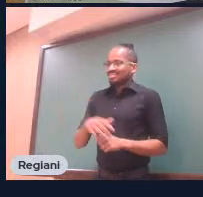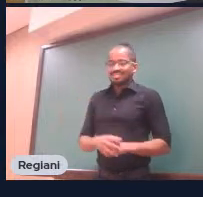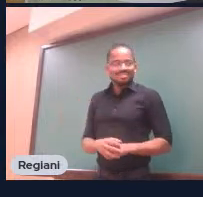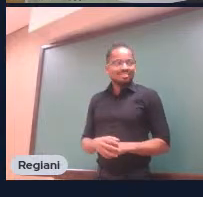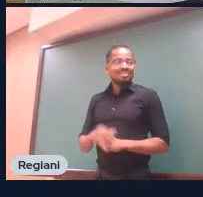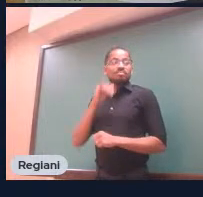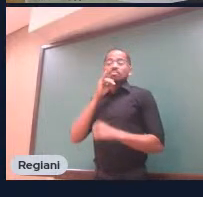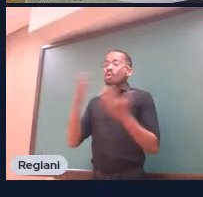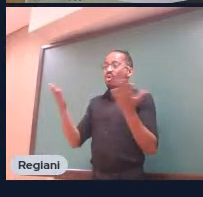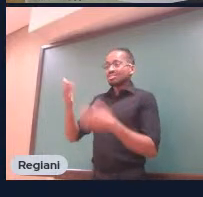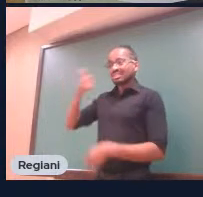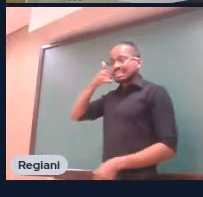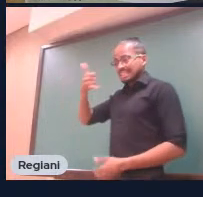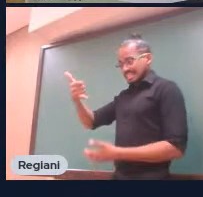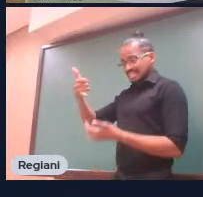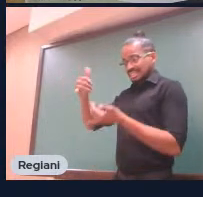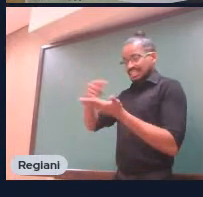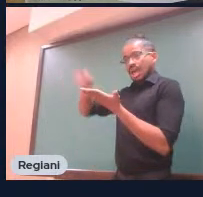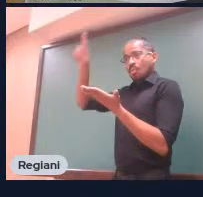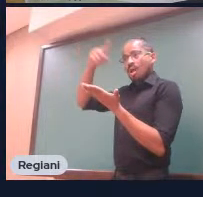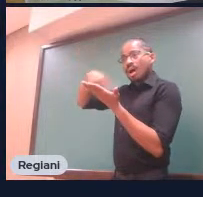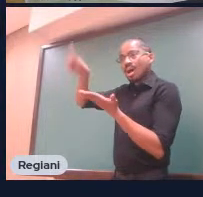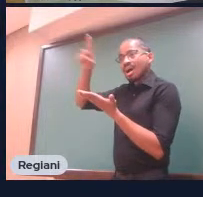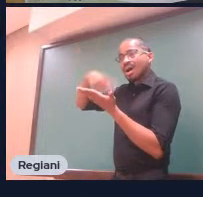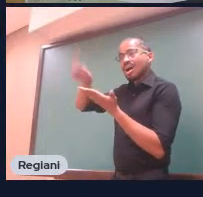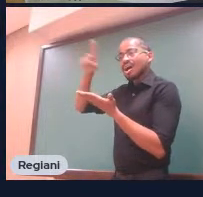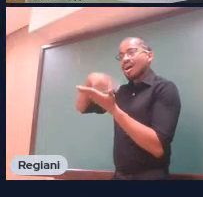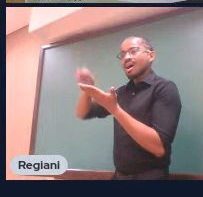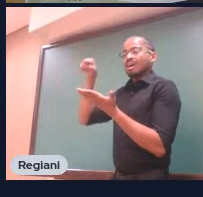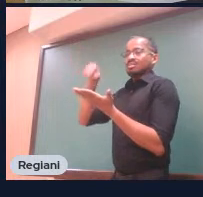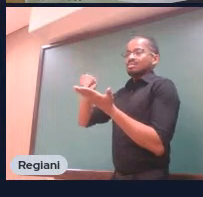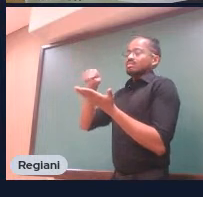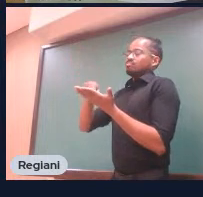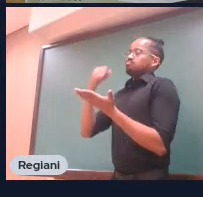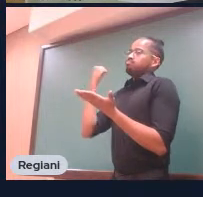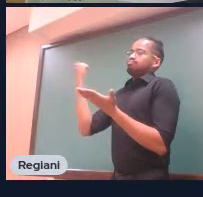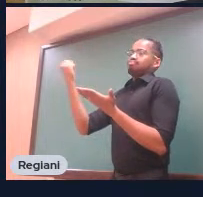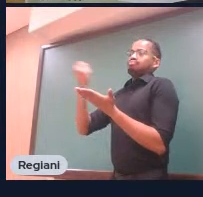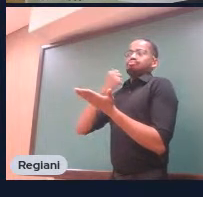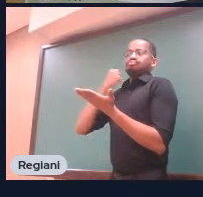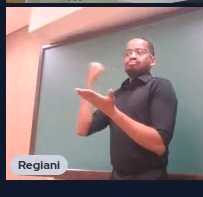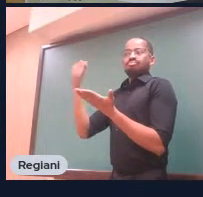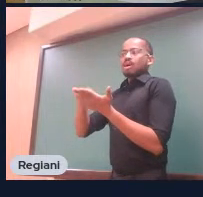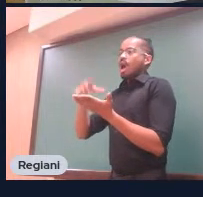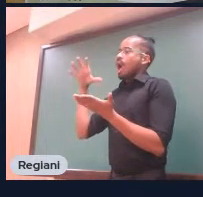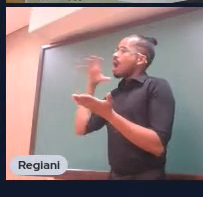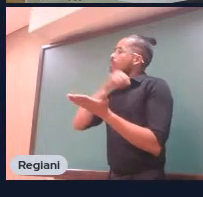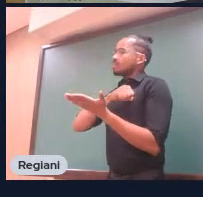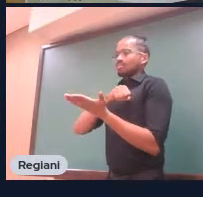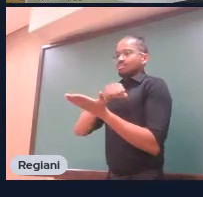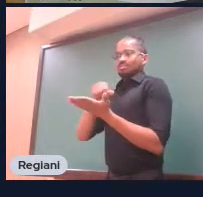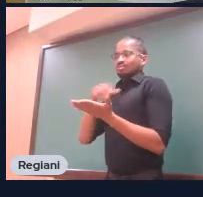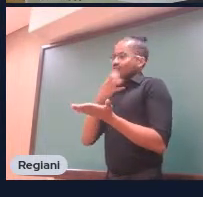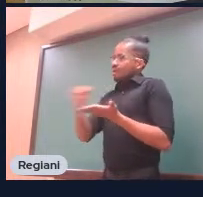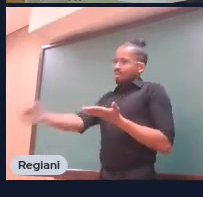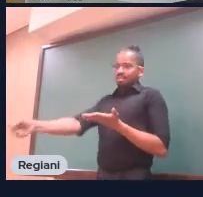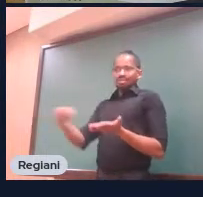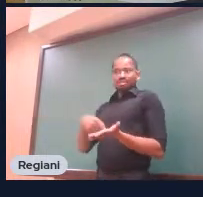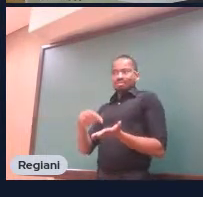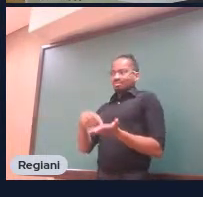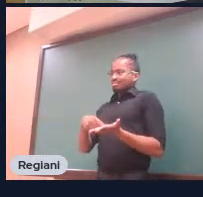today's smartphone. But I'm warning you, this is also old. Soon we will be leaving a two-dimensional screen.